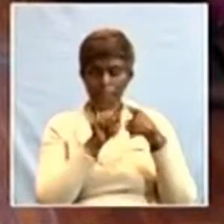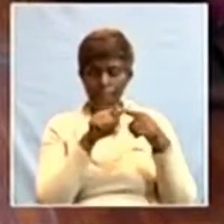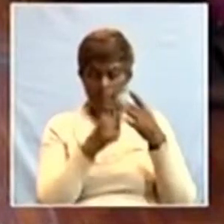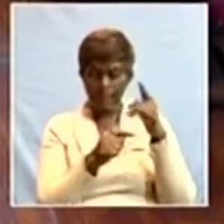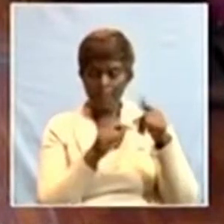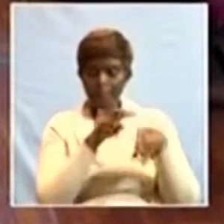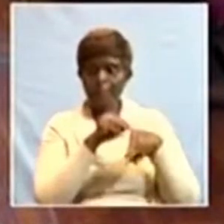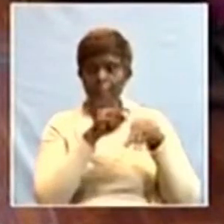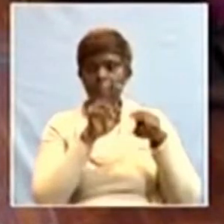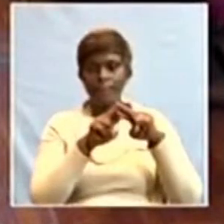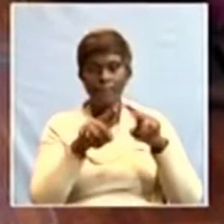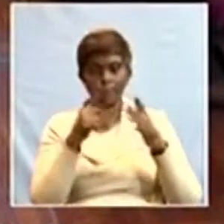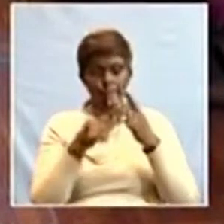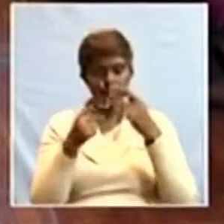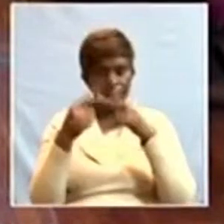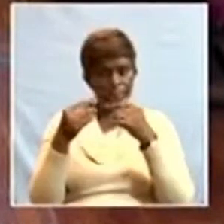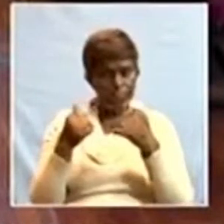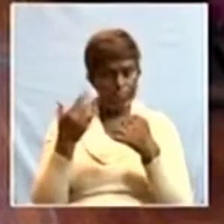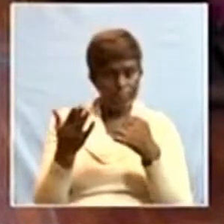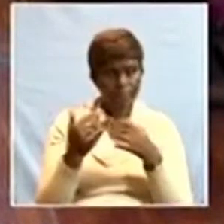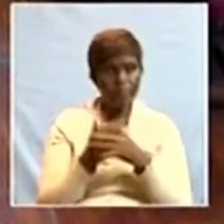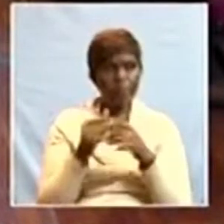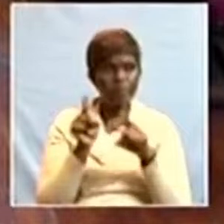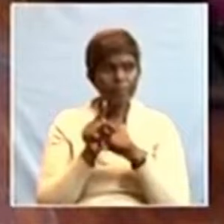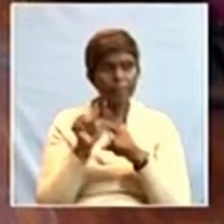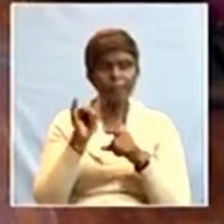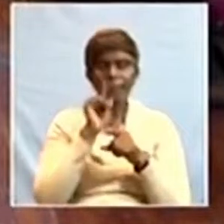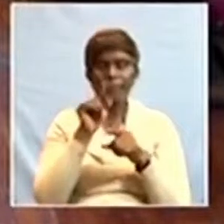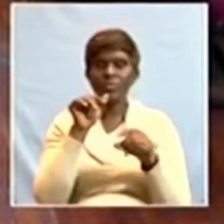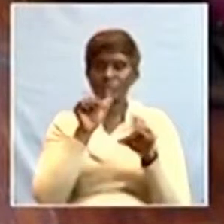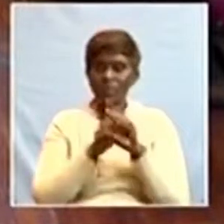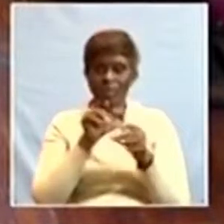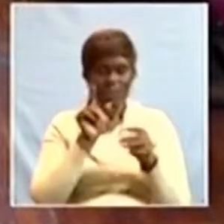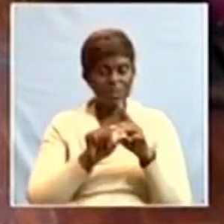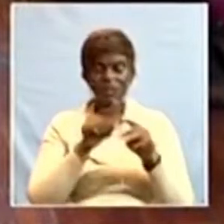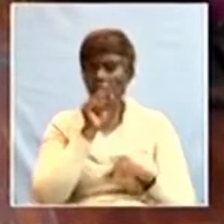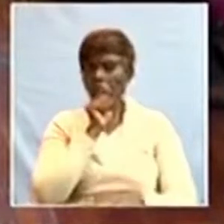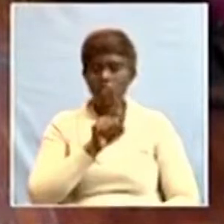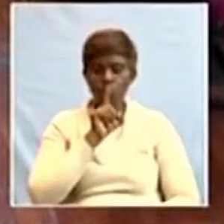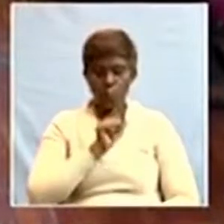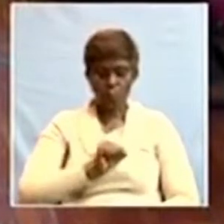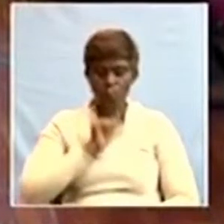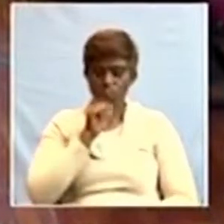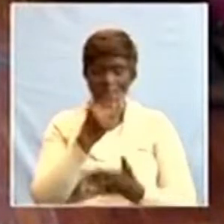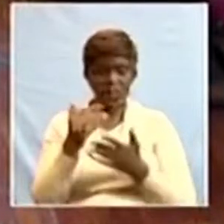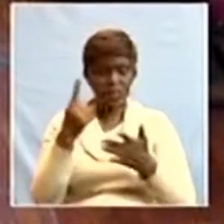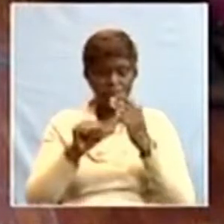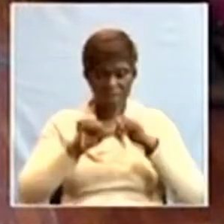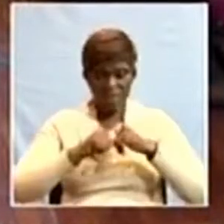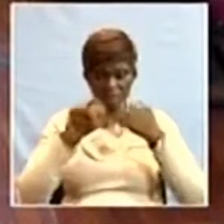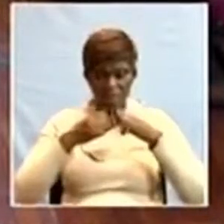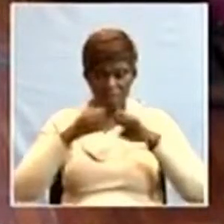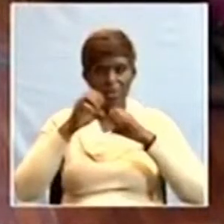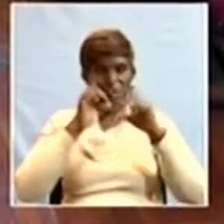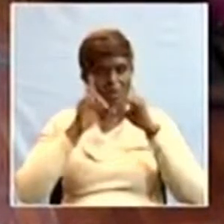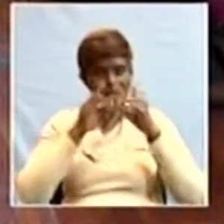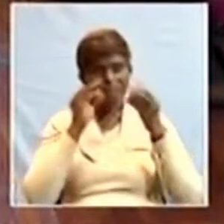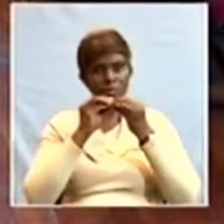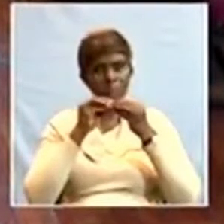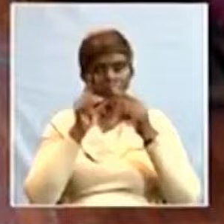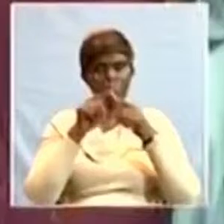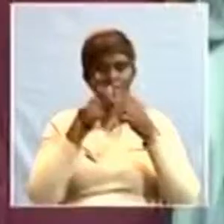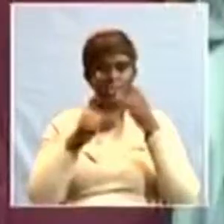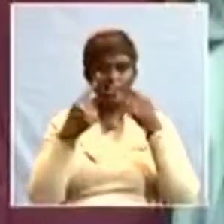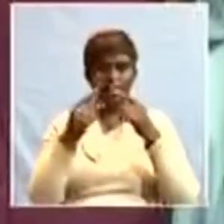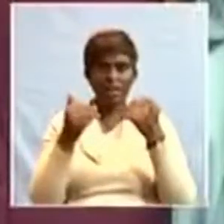Particularly for Mongo, Chair, what transpired is actually obviously regrettable. It is not something that we should even be discussing. But what